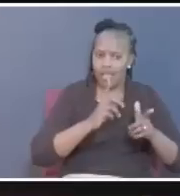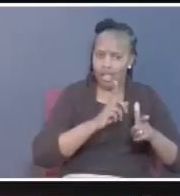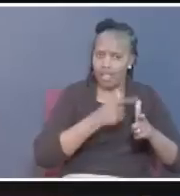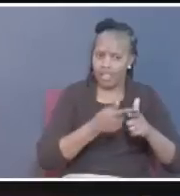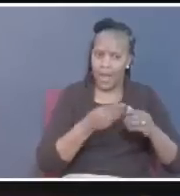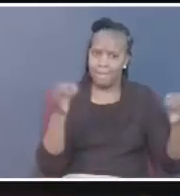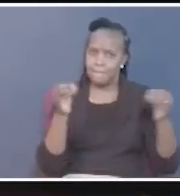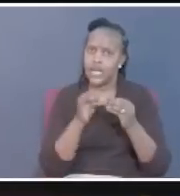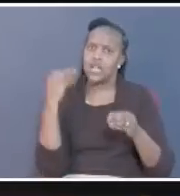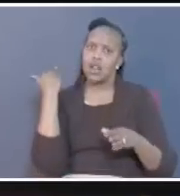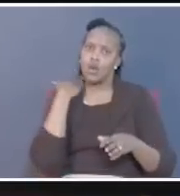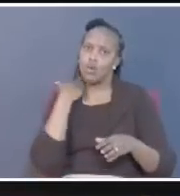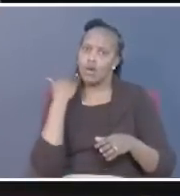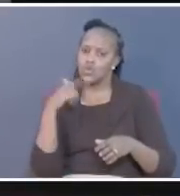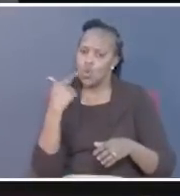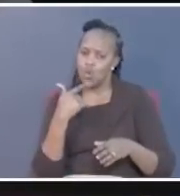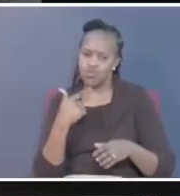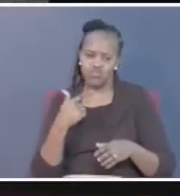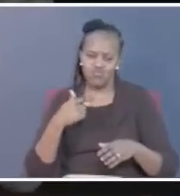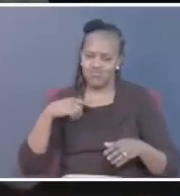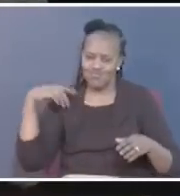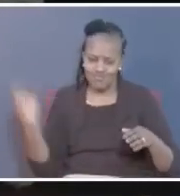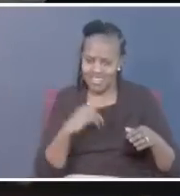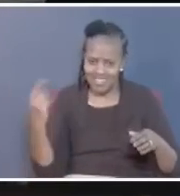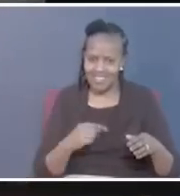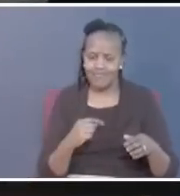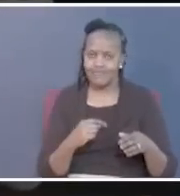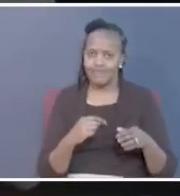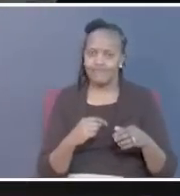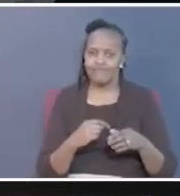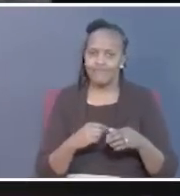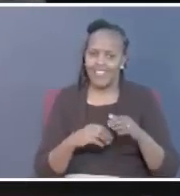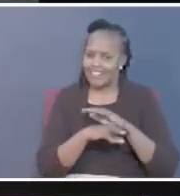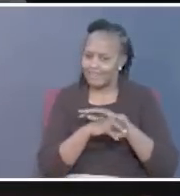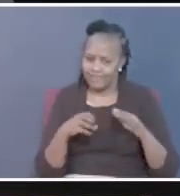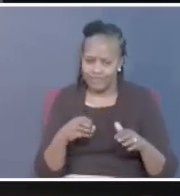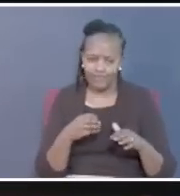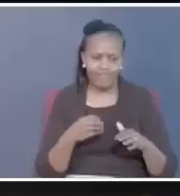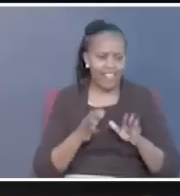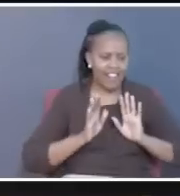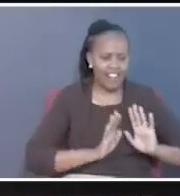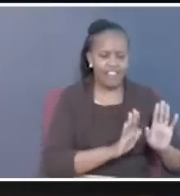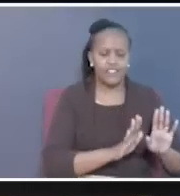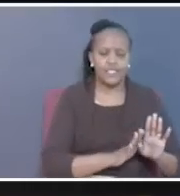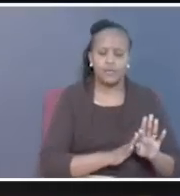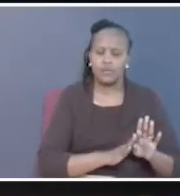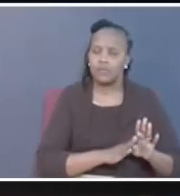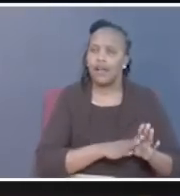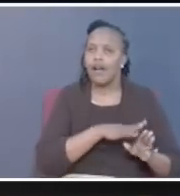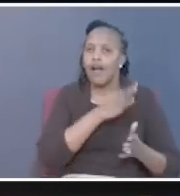accosted by robbers who went ahead to strip him and beat him, and they left him lying half dead along the